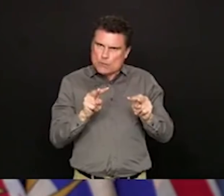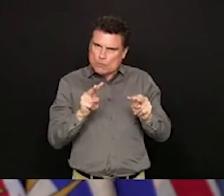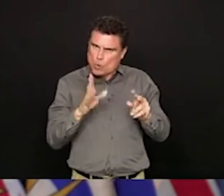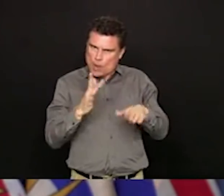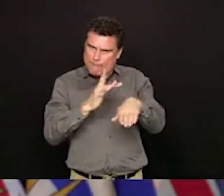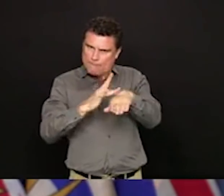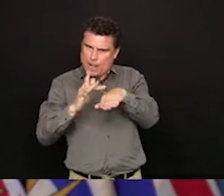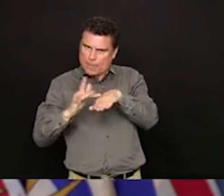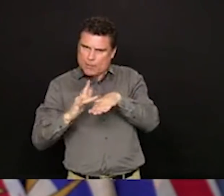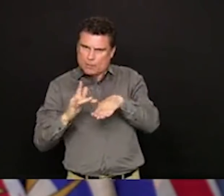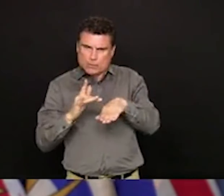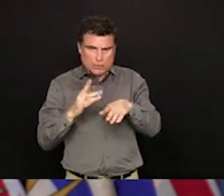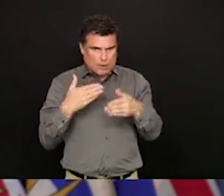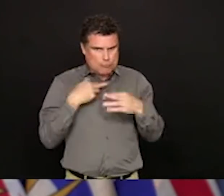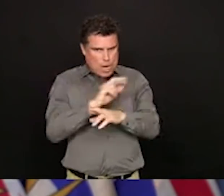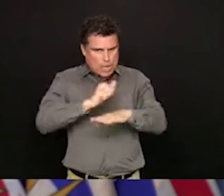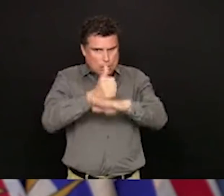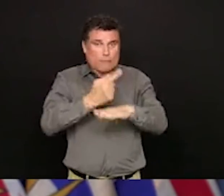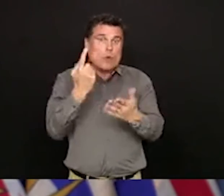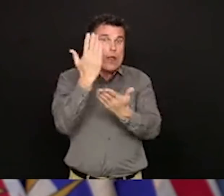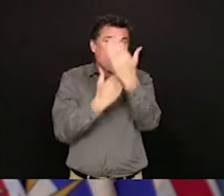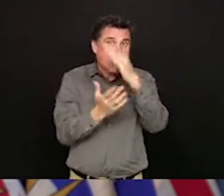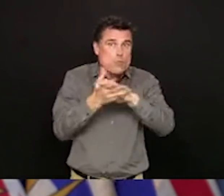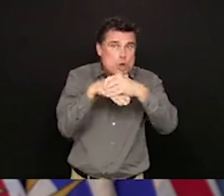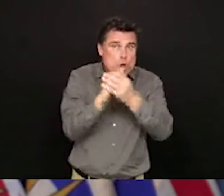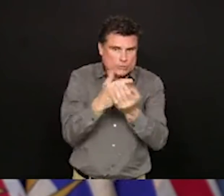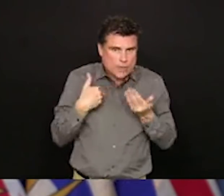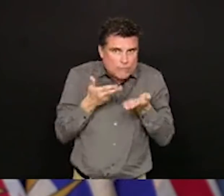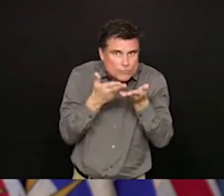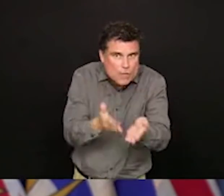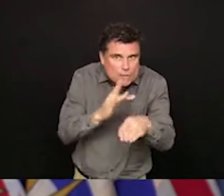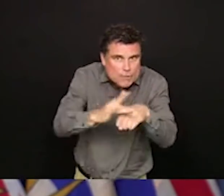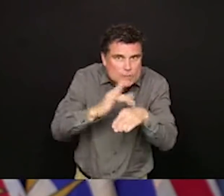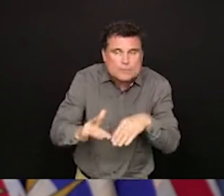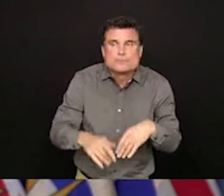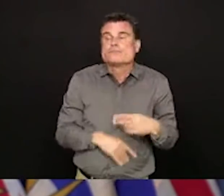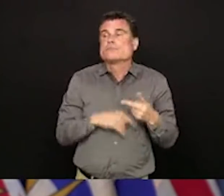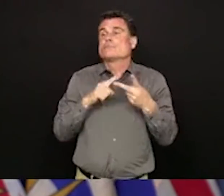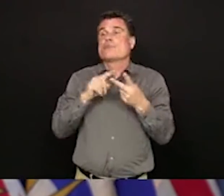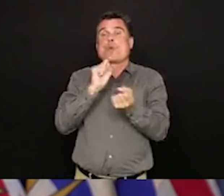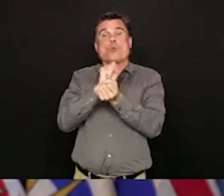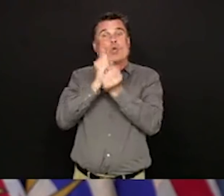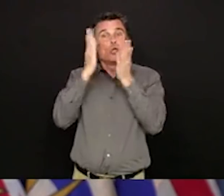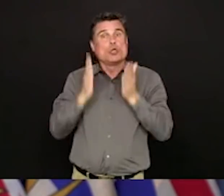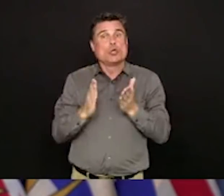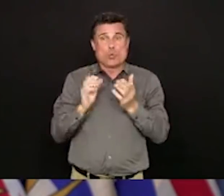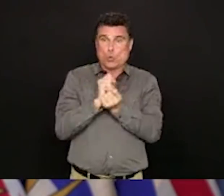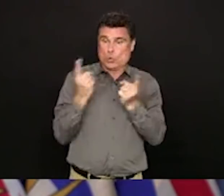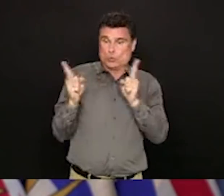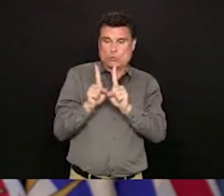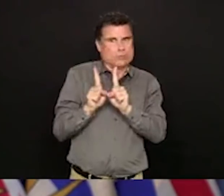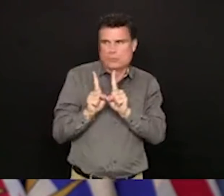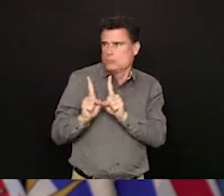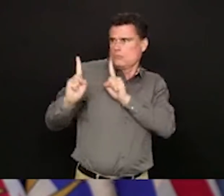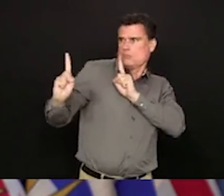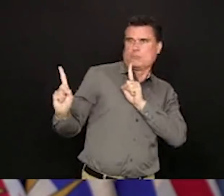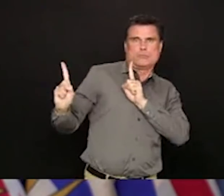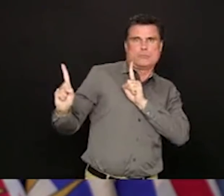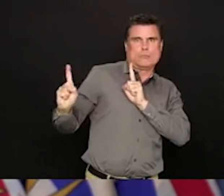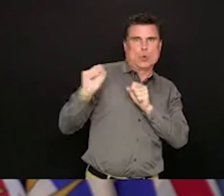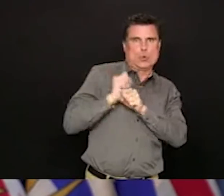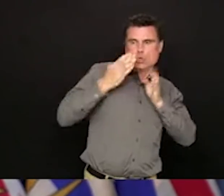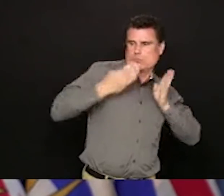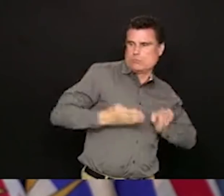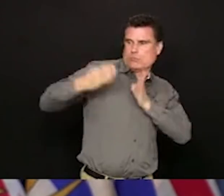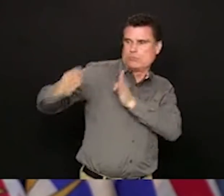physical distance, and supporting employees and others to stay away if they are ill. We need to have a plan for